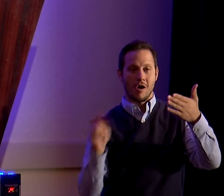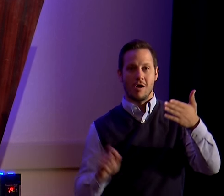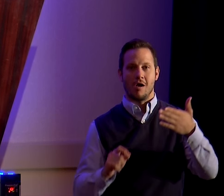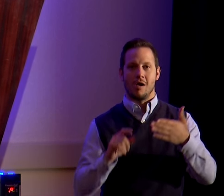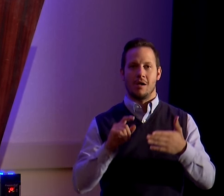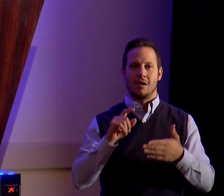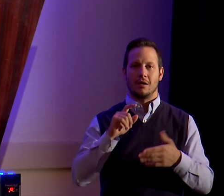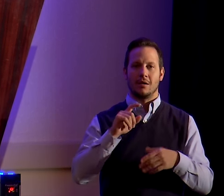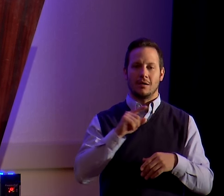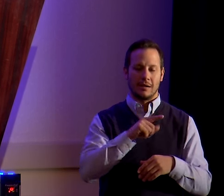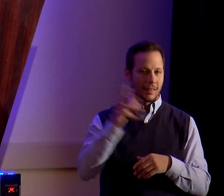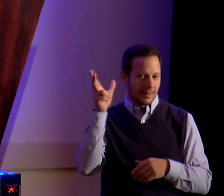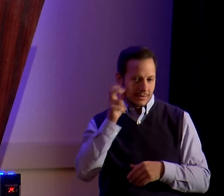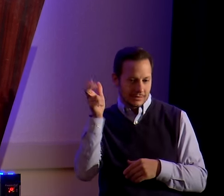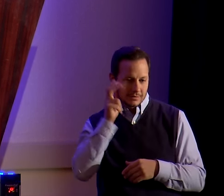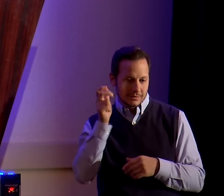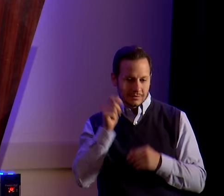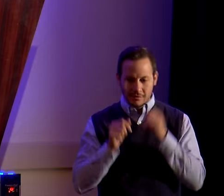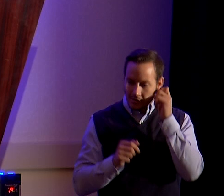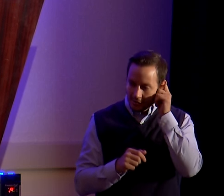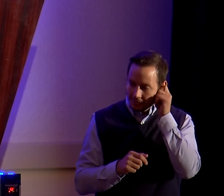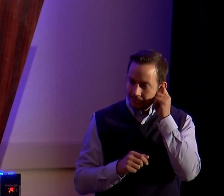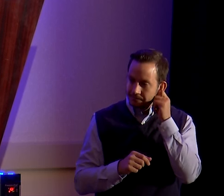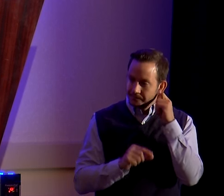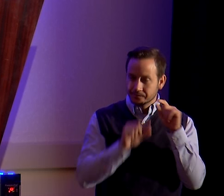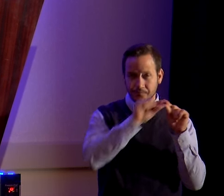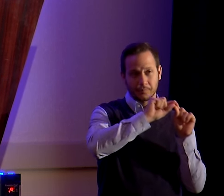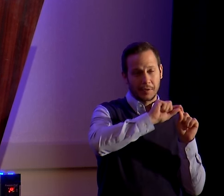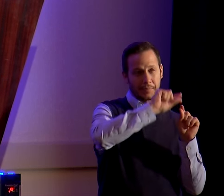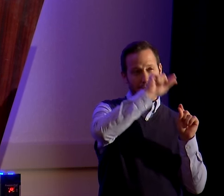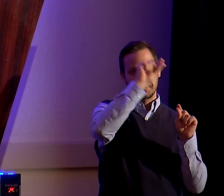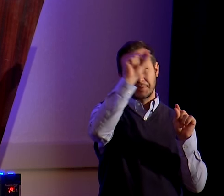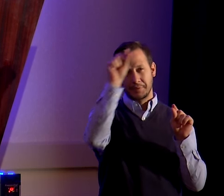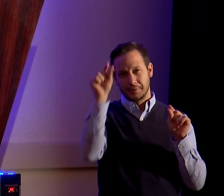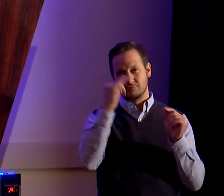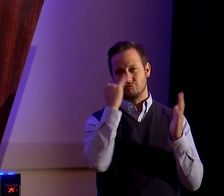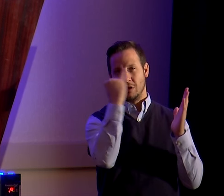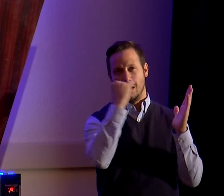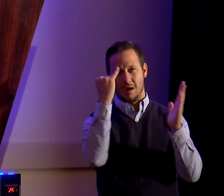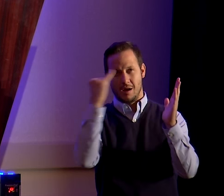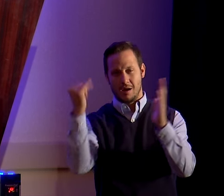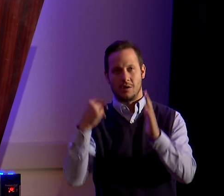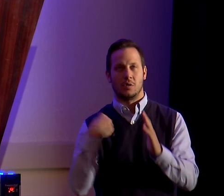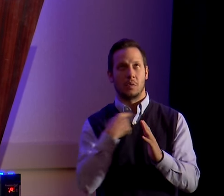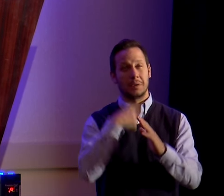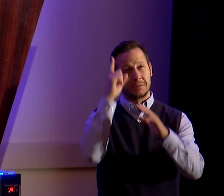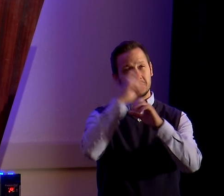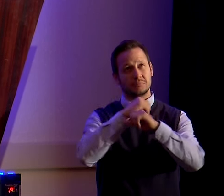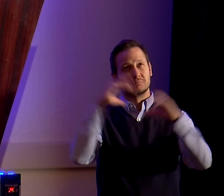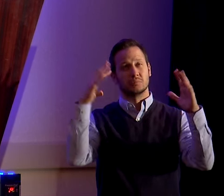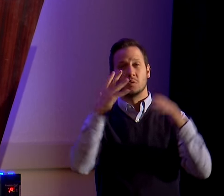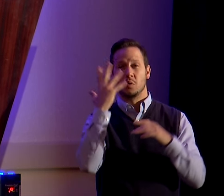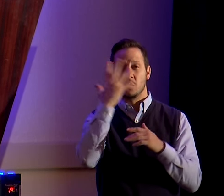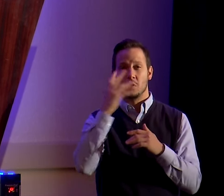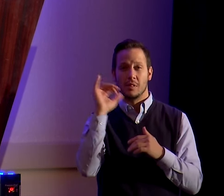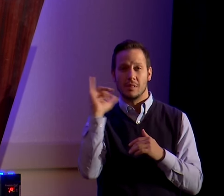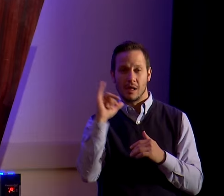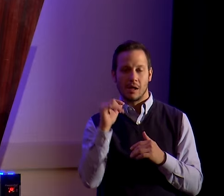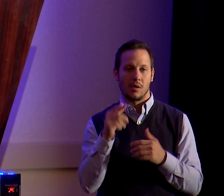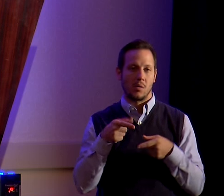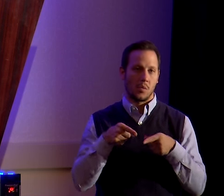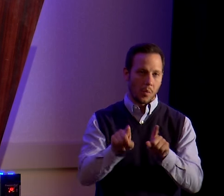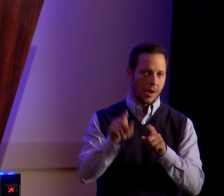following the, you know, the little capsule and so on and landing. And so we were imagining how it would look like while listening to the